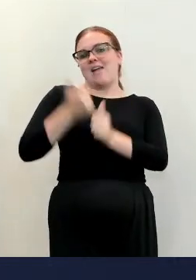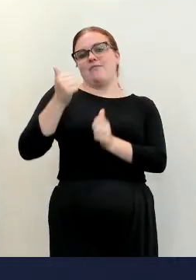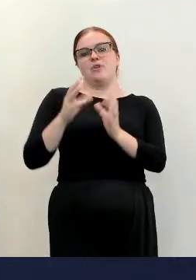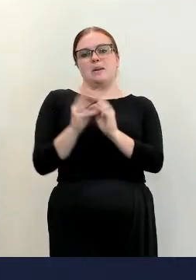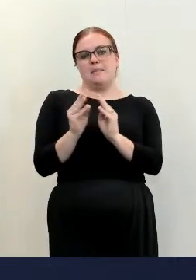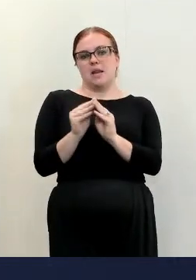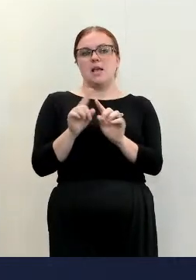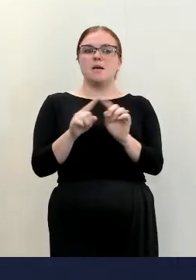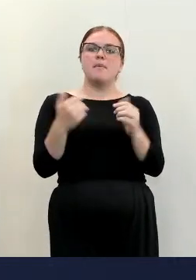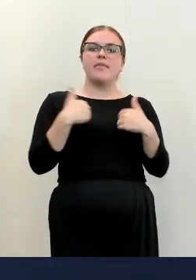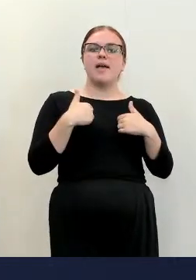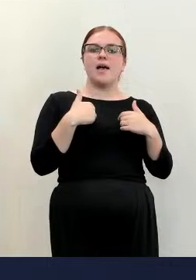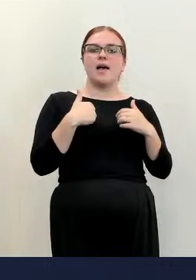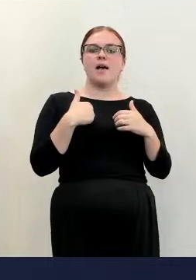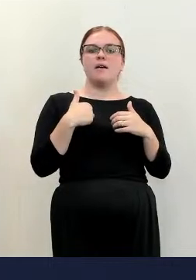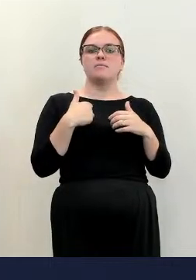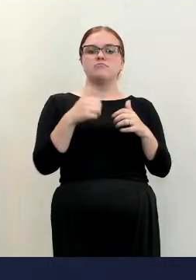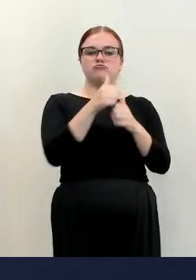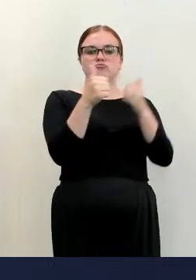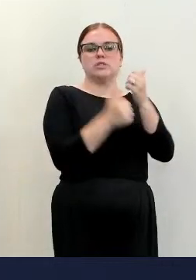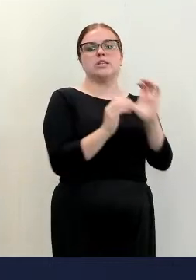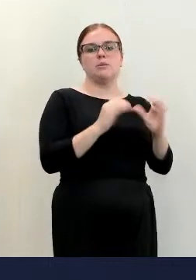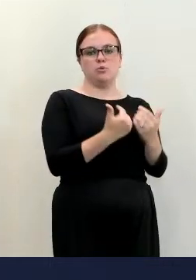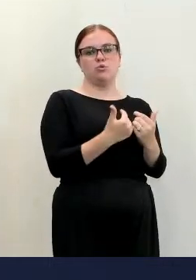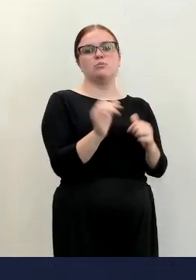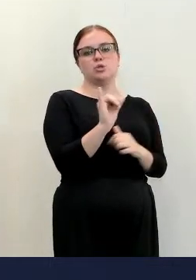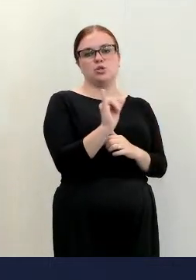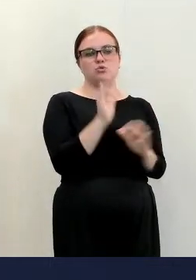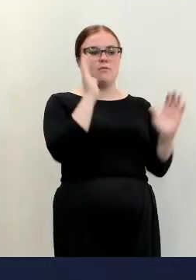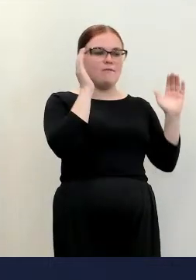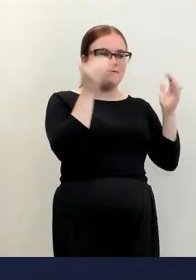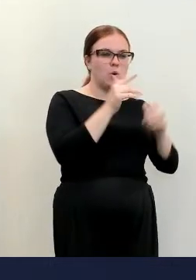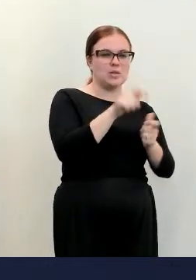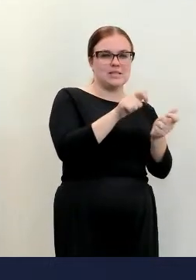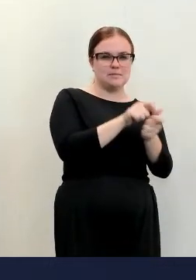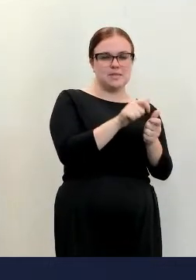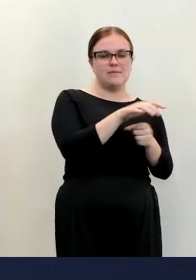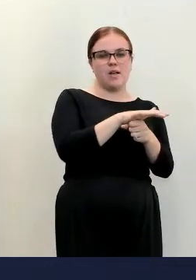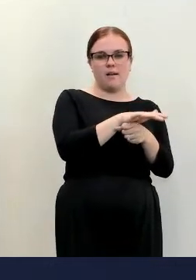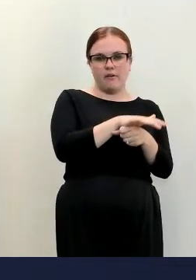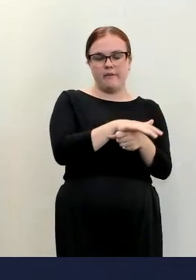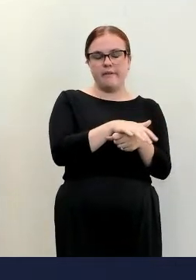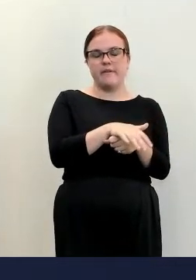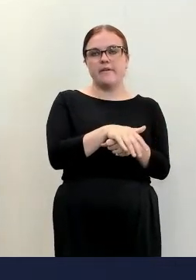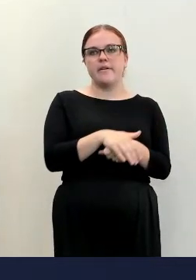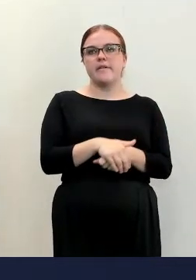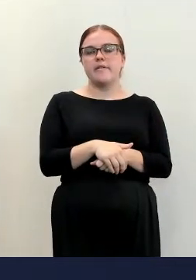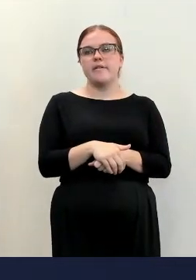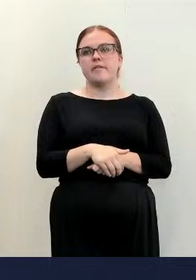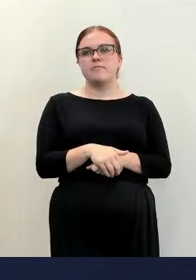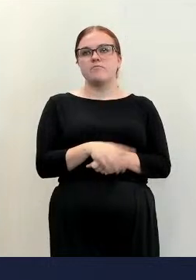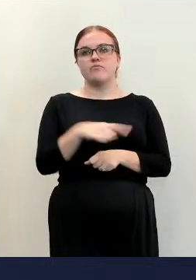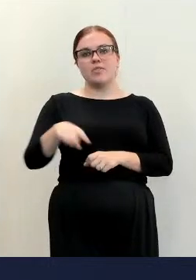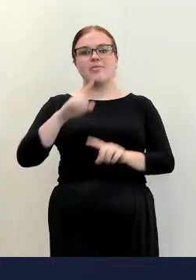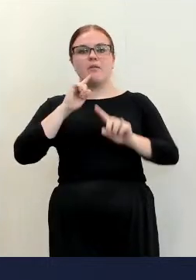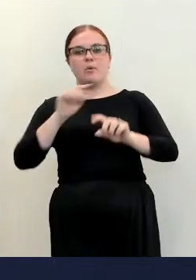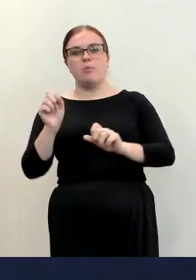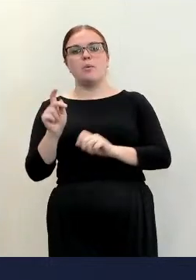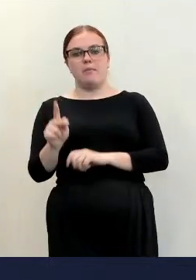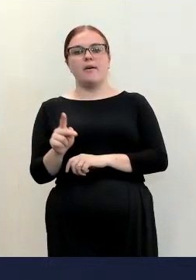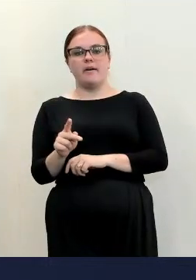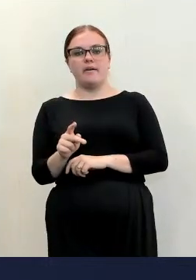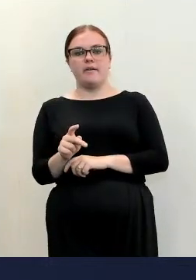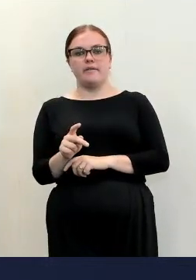but then there's subcommittees associated with the task force that focus on particular areas, and they report back. Each